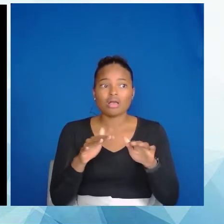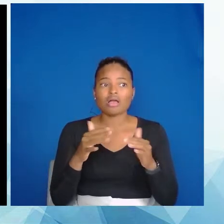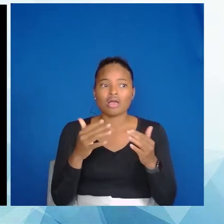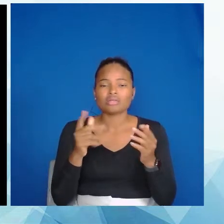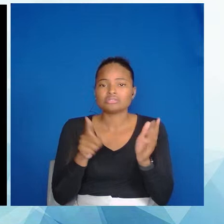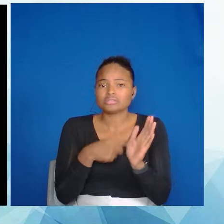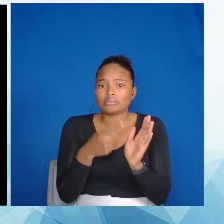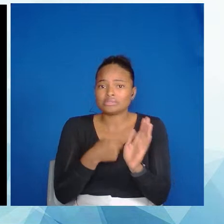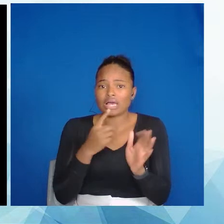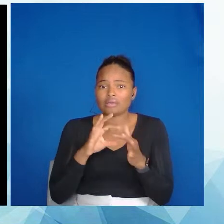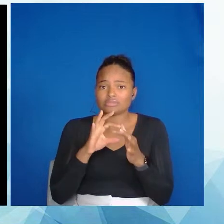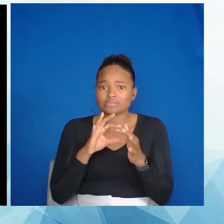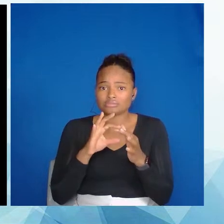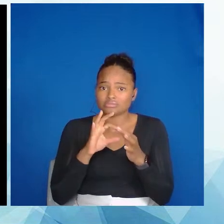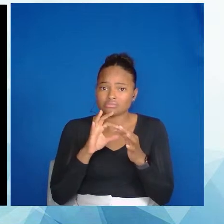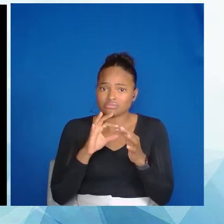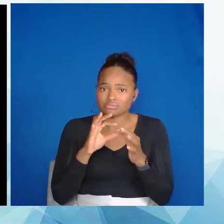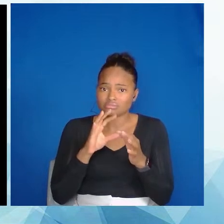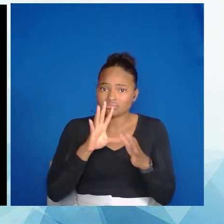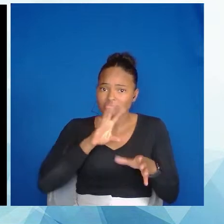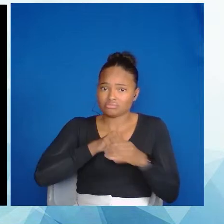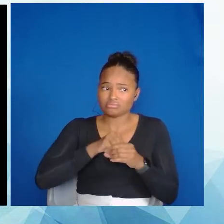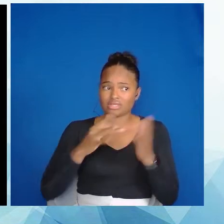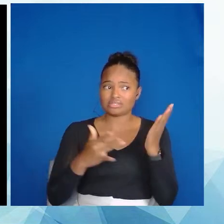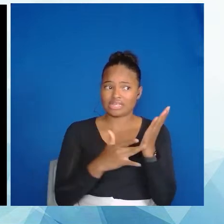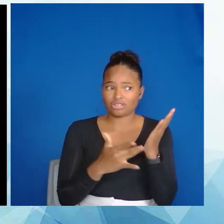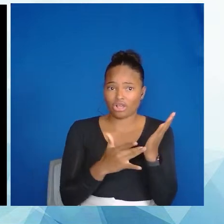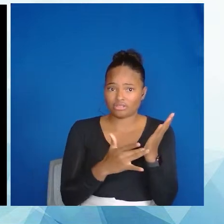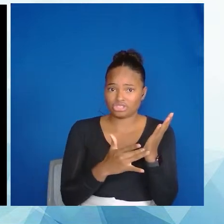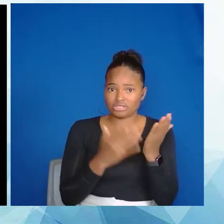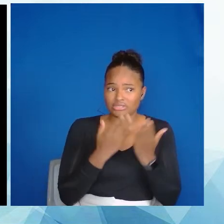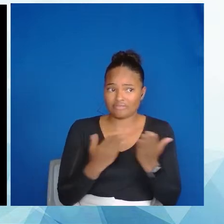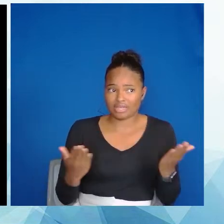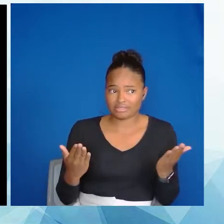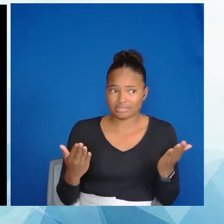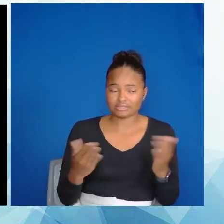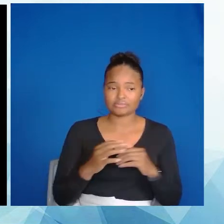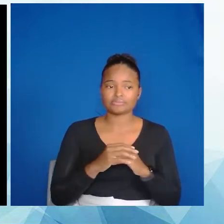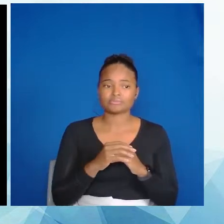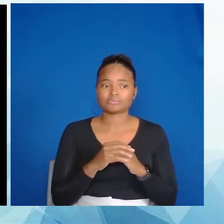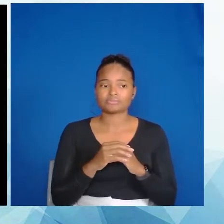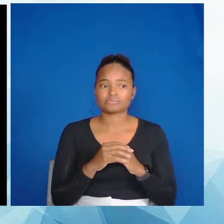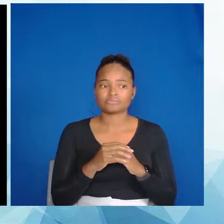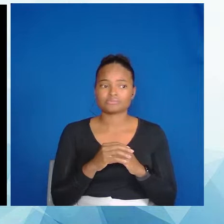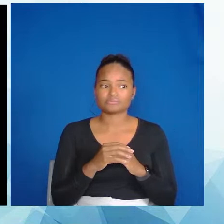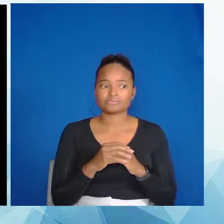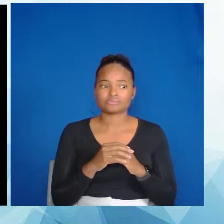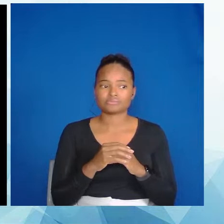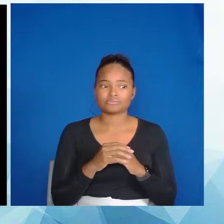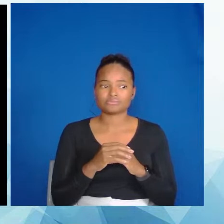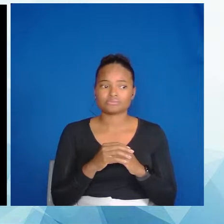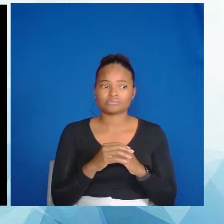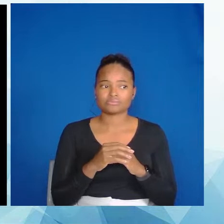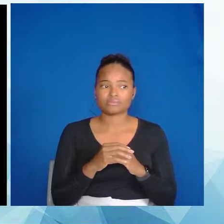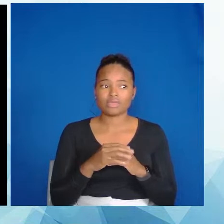telephones, emails, video, of a quorum of a public body in which they may discuss, prepare, and take